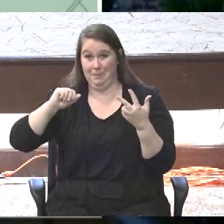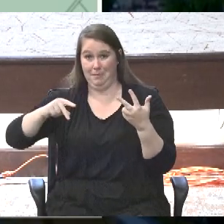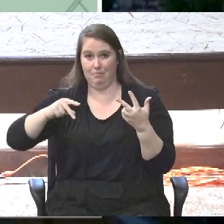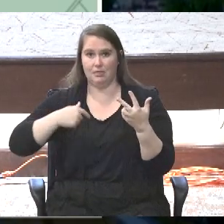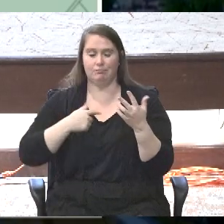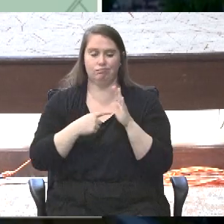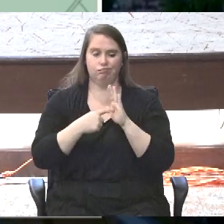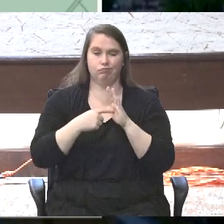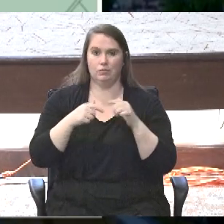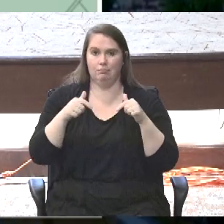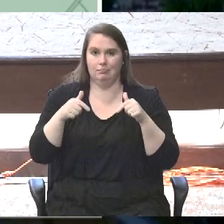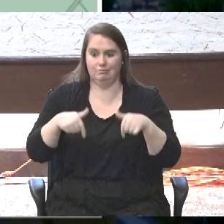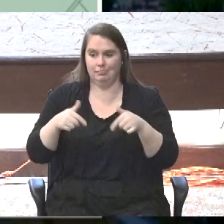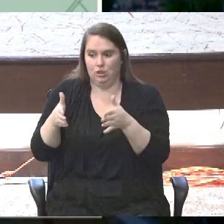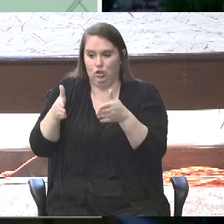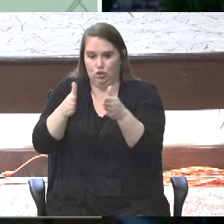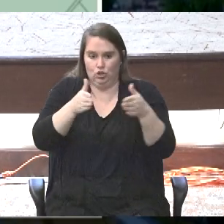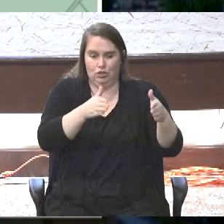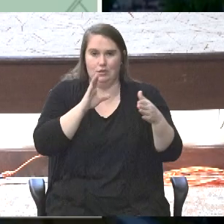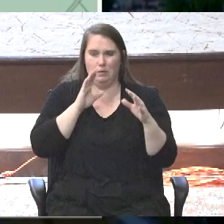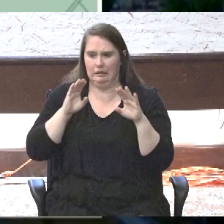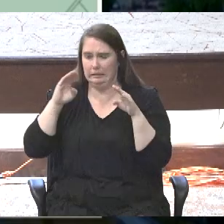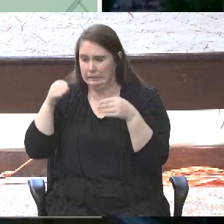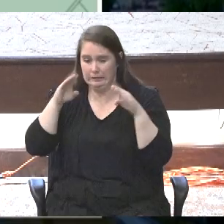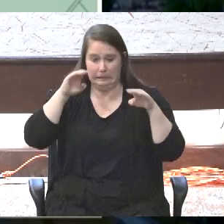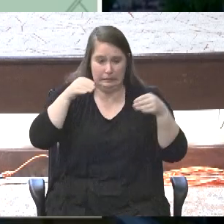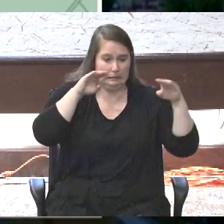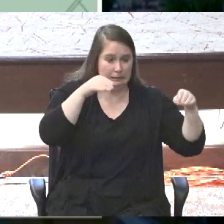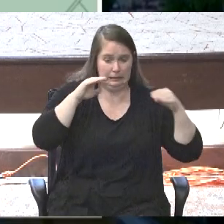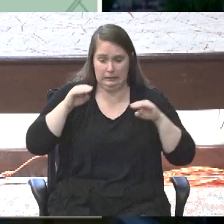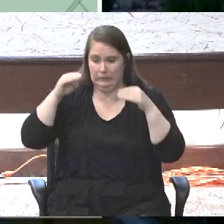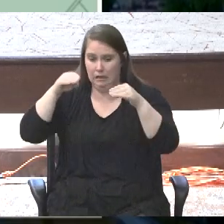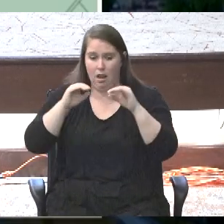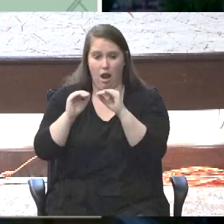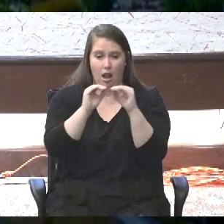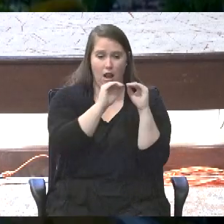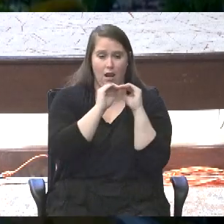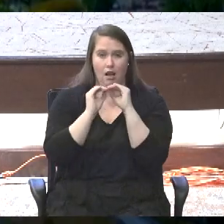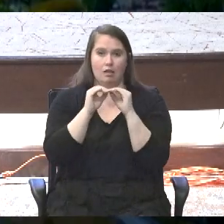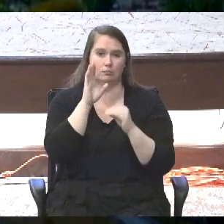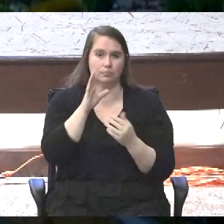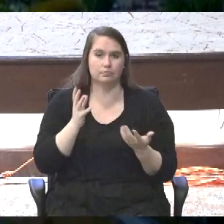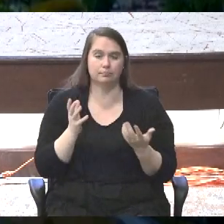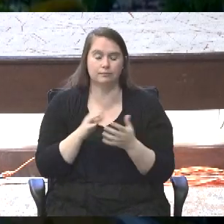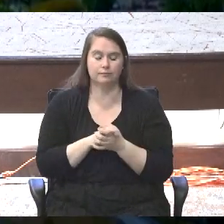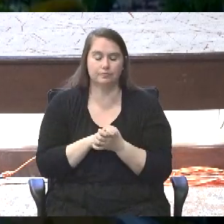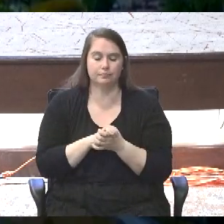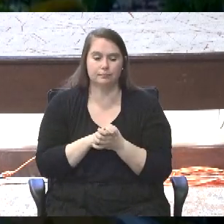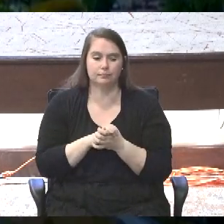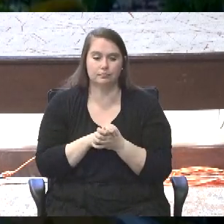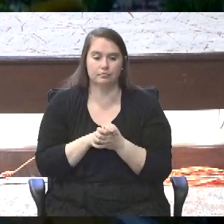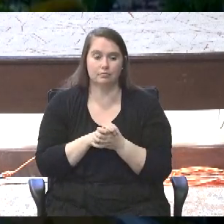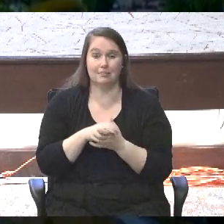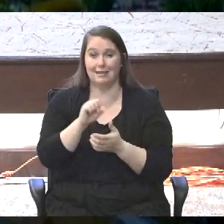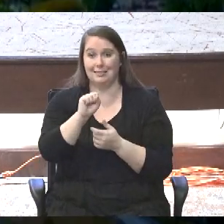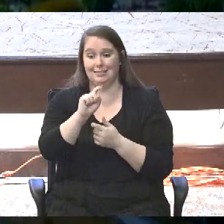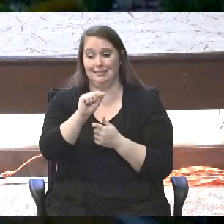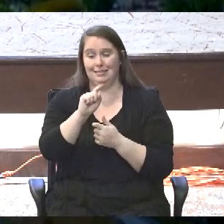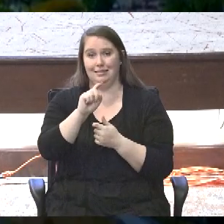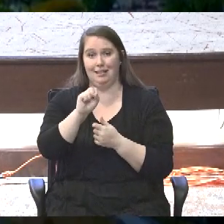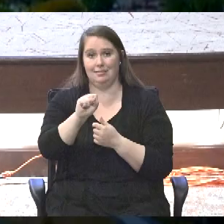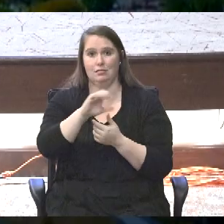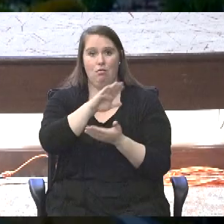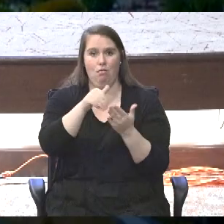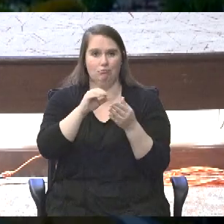year's street program is aimed. Well, obviously, we have other streets we'll be working on in other districts, but you can see the staff's listening to